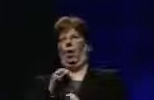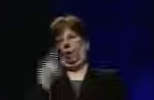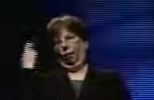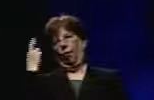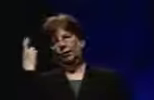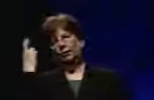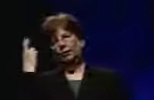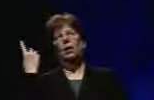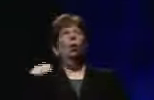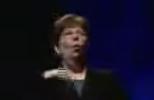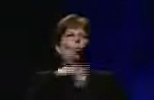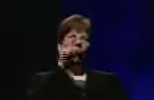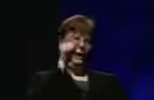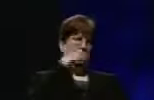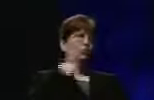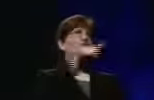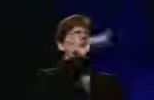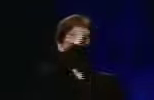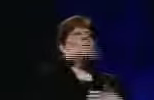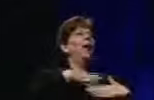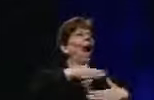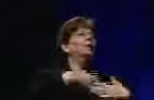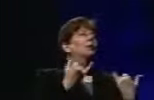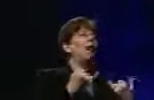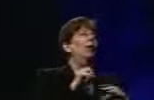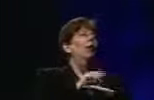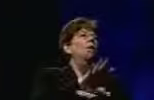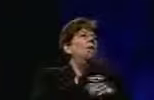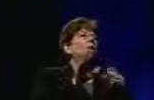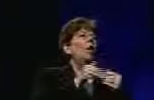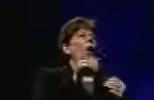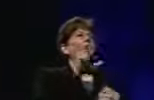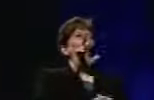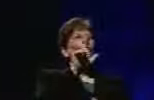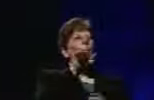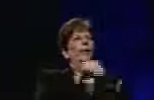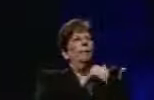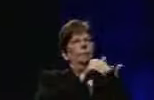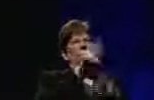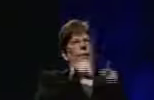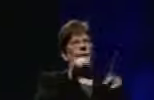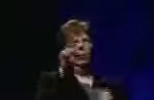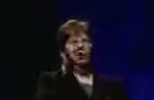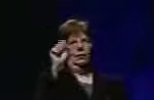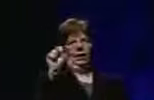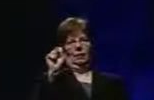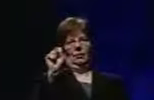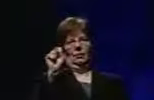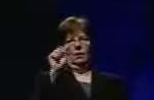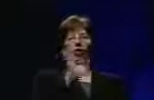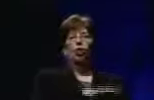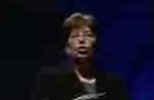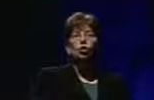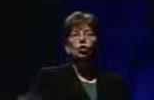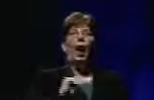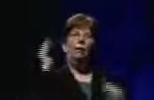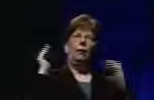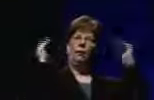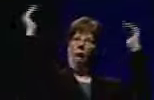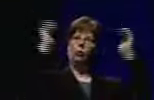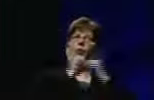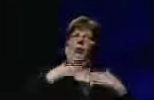you because asthma now affects nearly 23 million people in these United States. Both children and adults